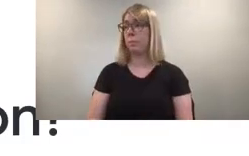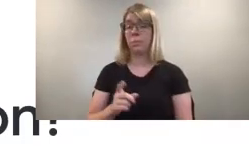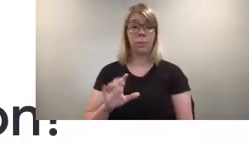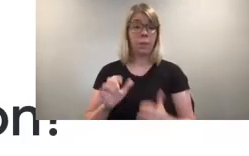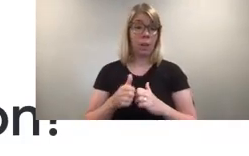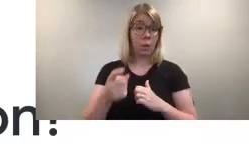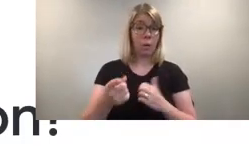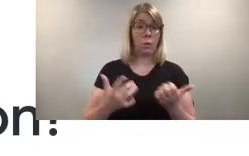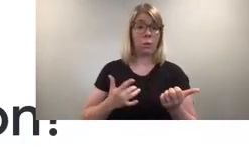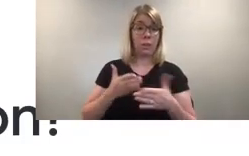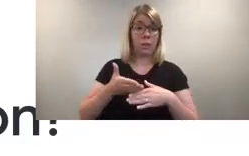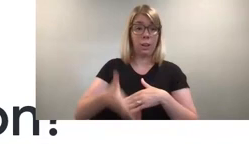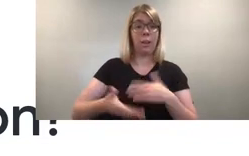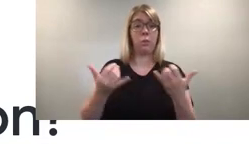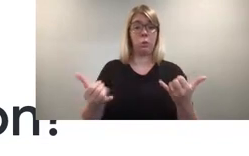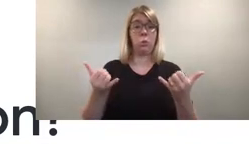today's session?